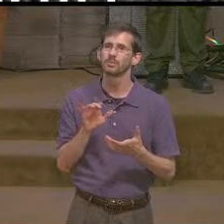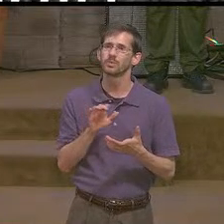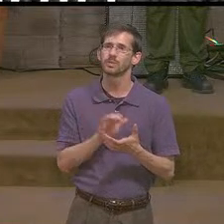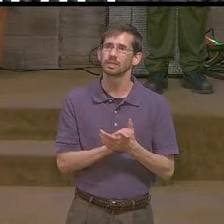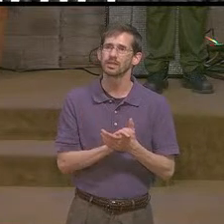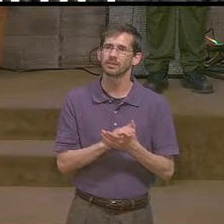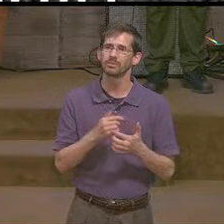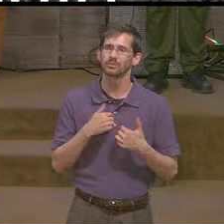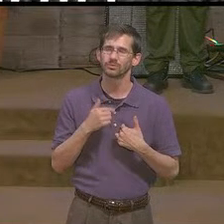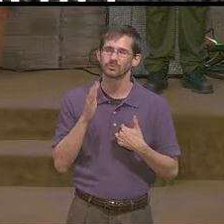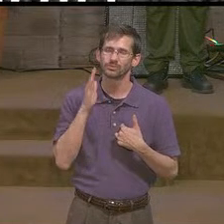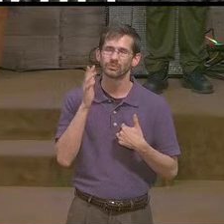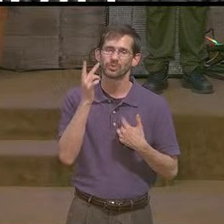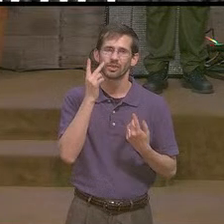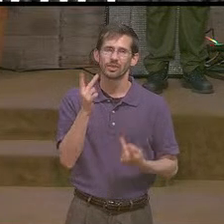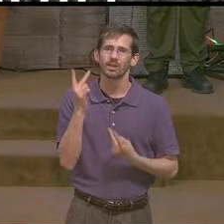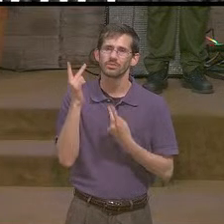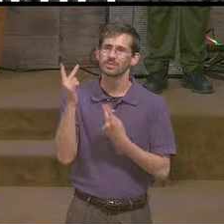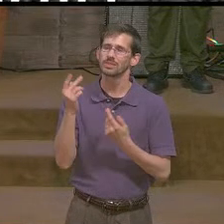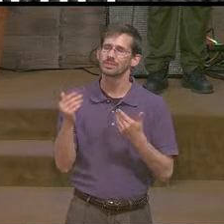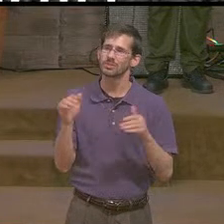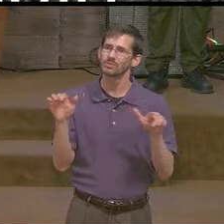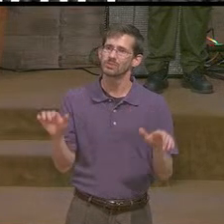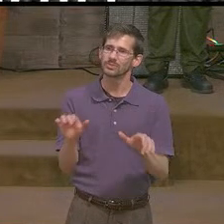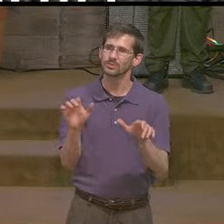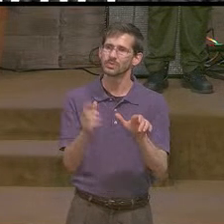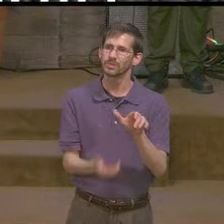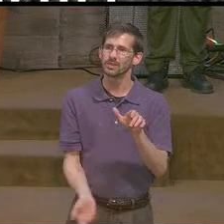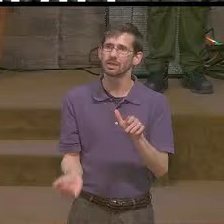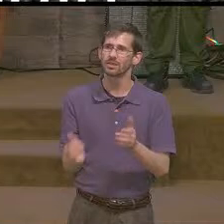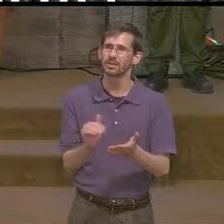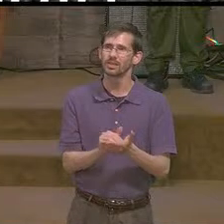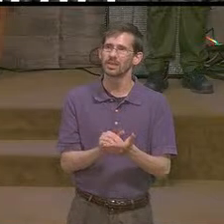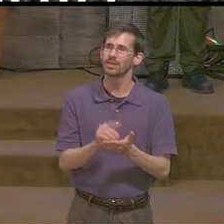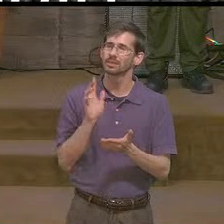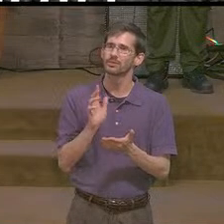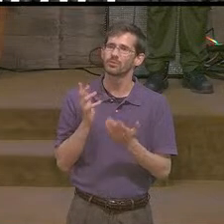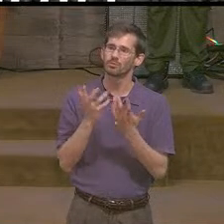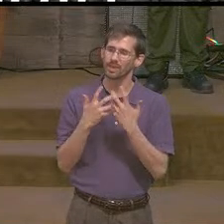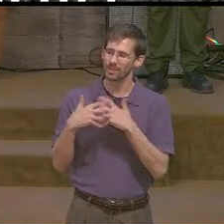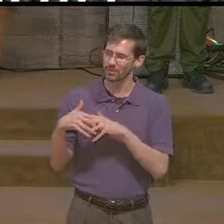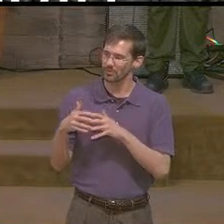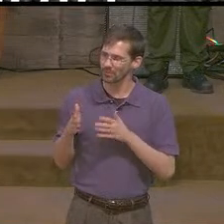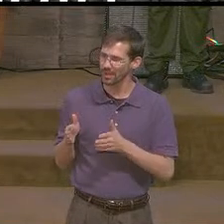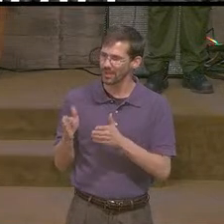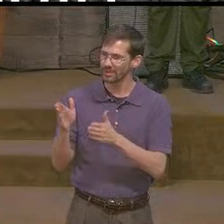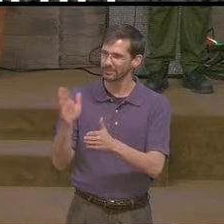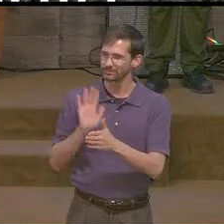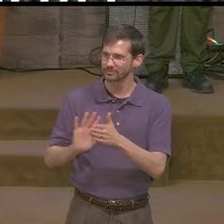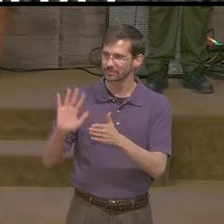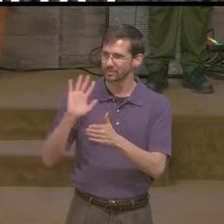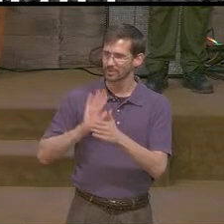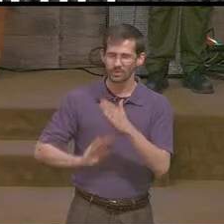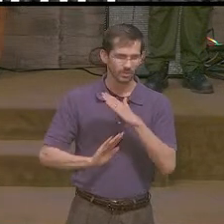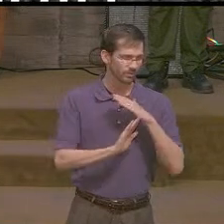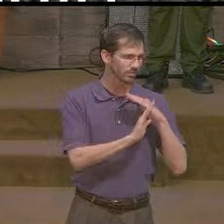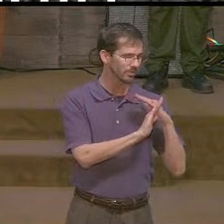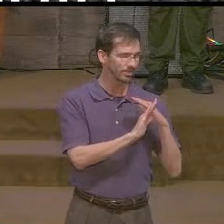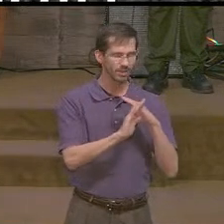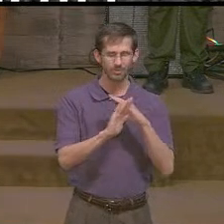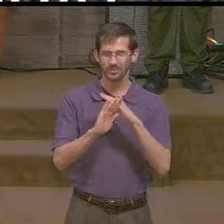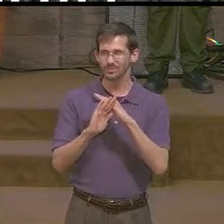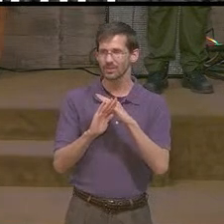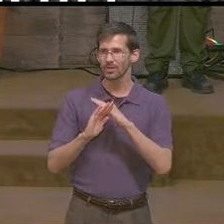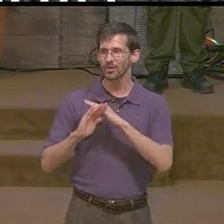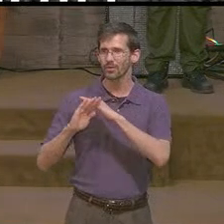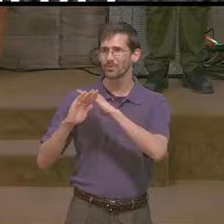I believe I'll see you do it again. You made a way where